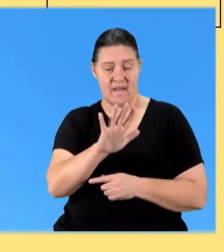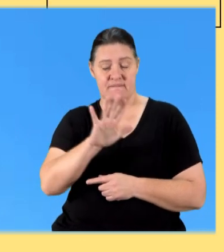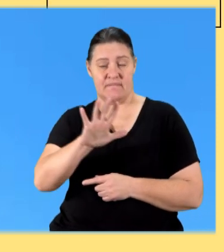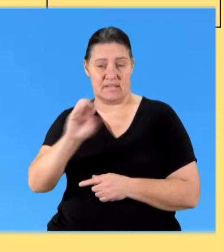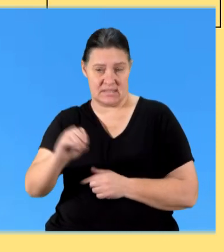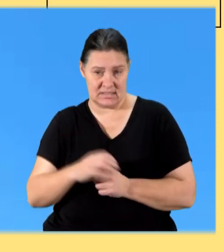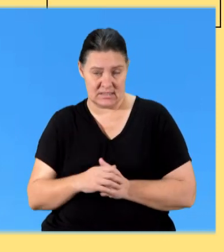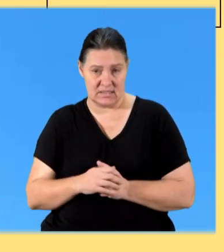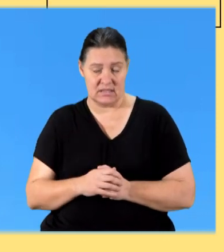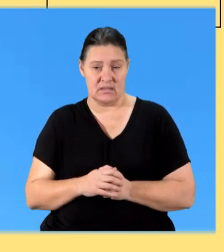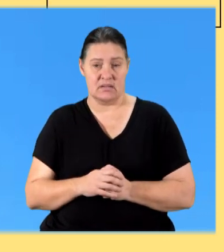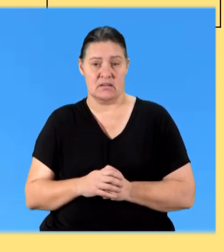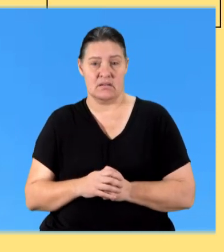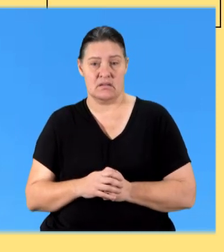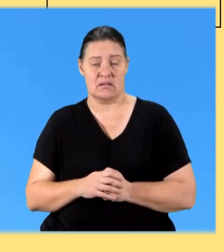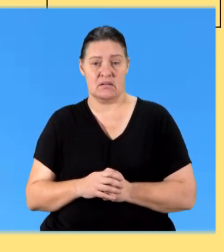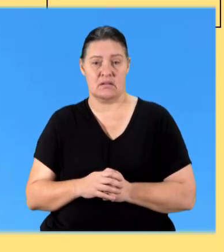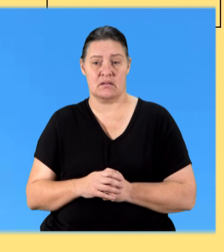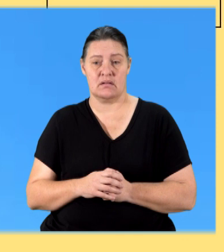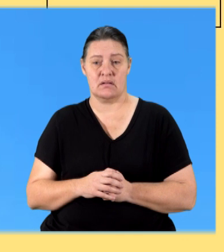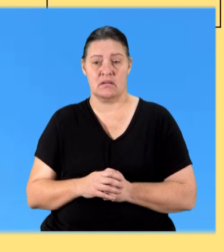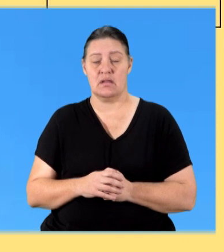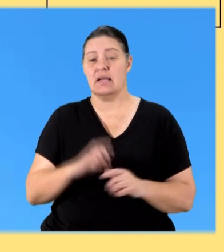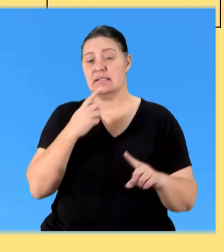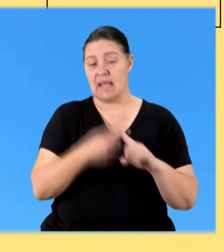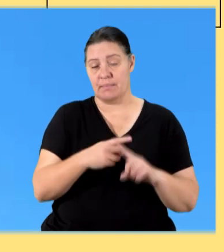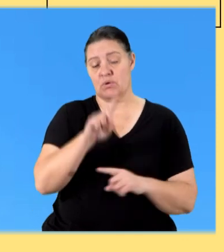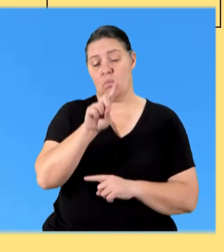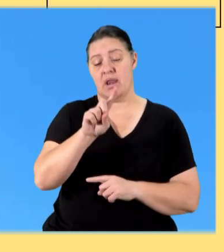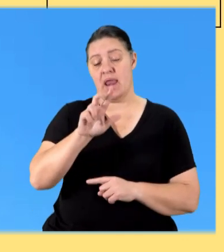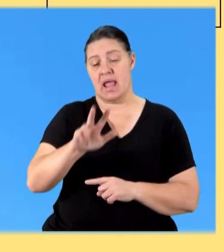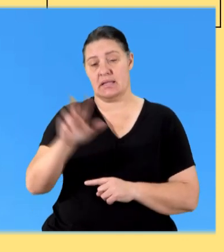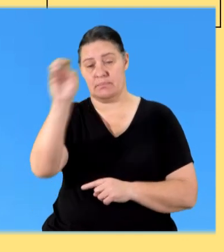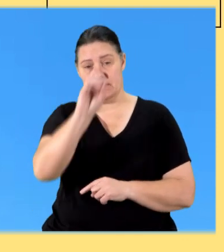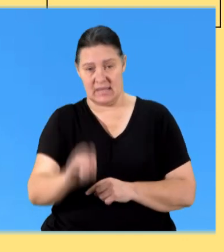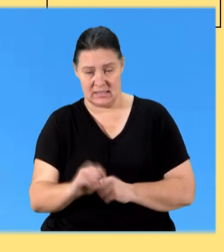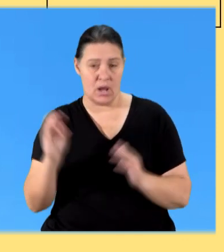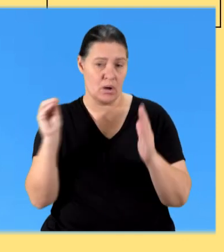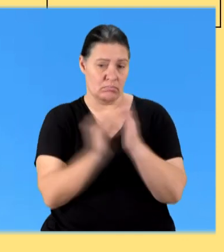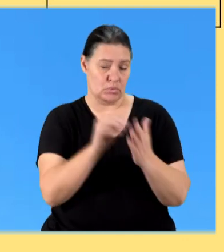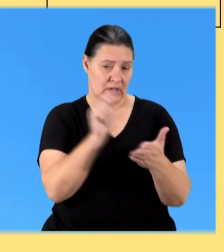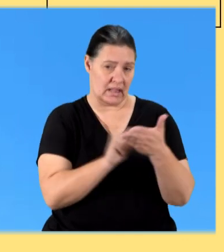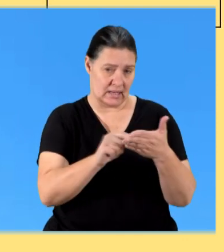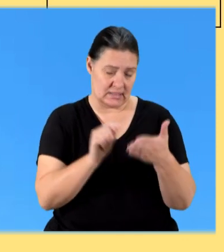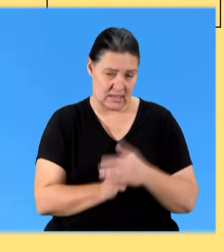4,550. I multiply by 18%. Please punch that in your